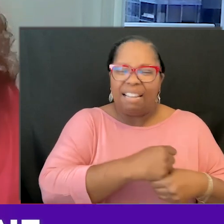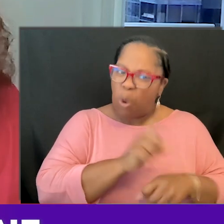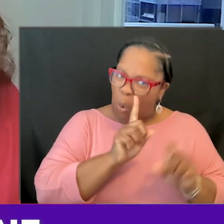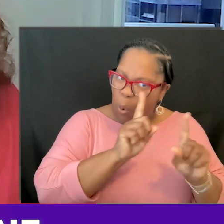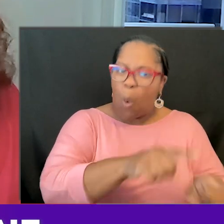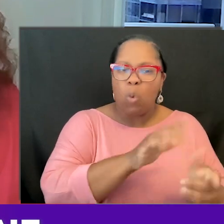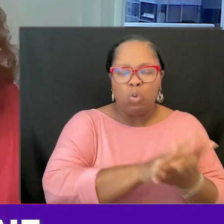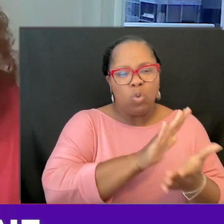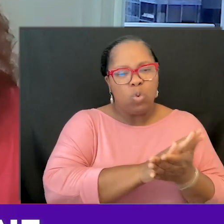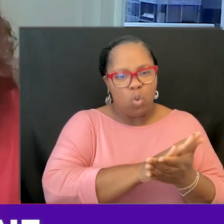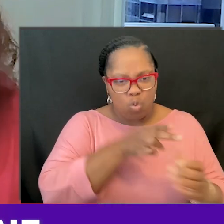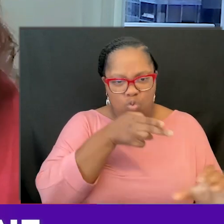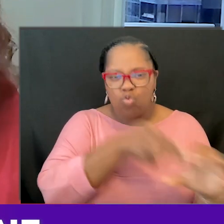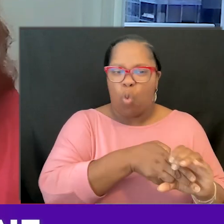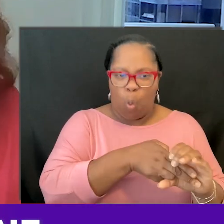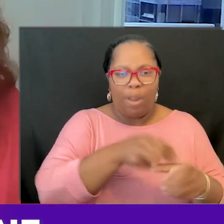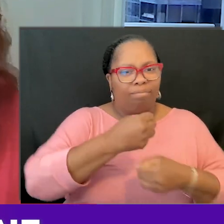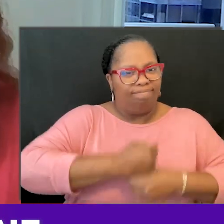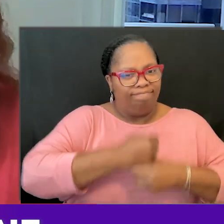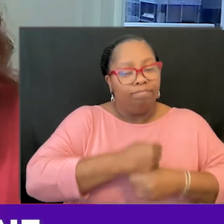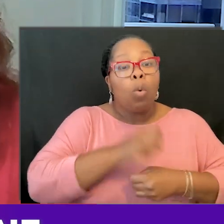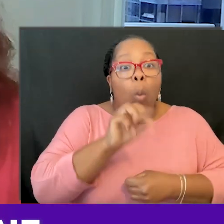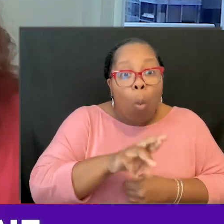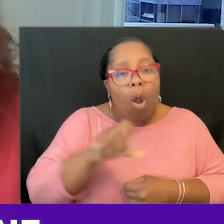or at a school near your site.